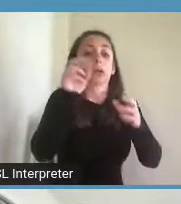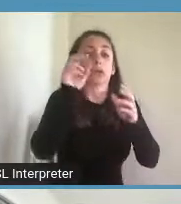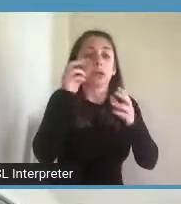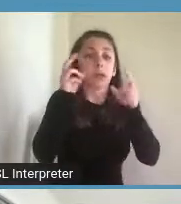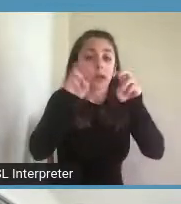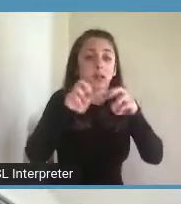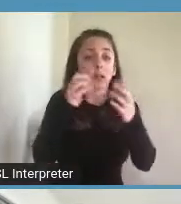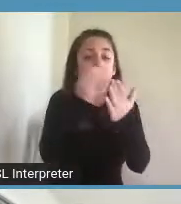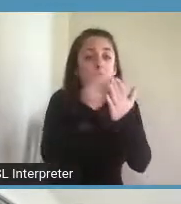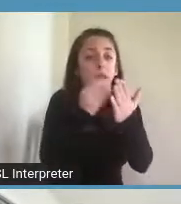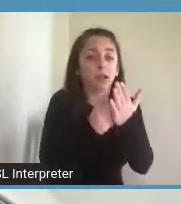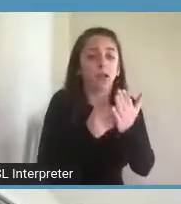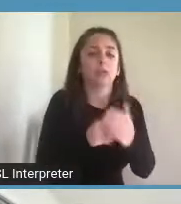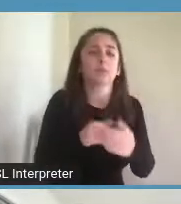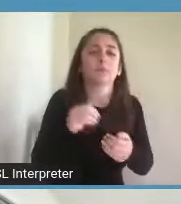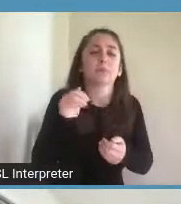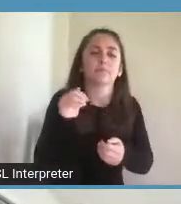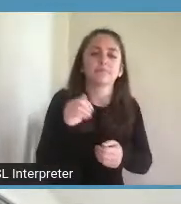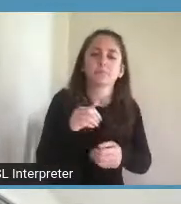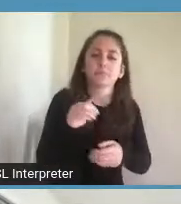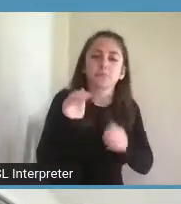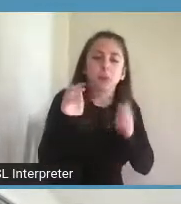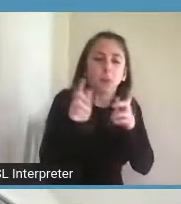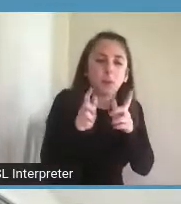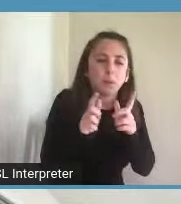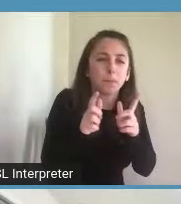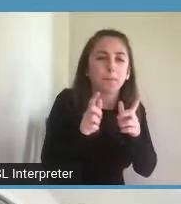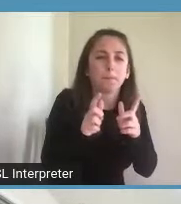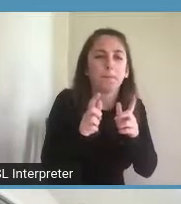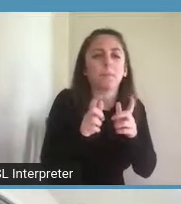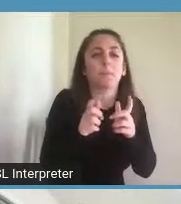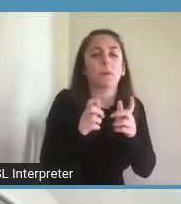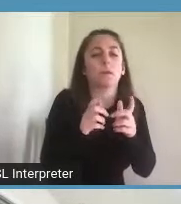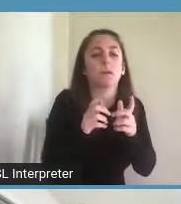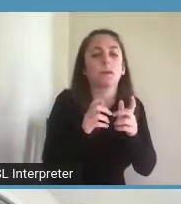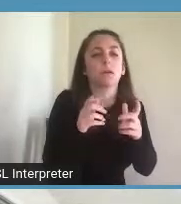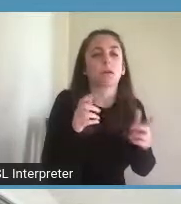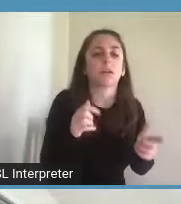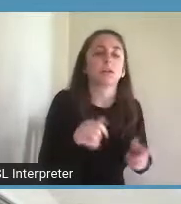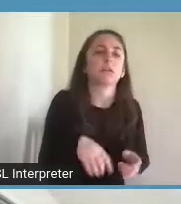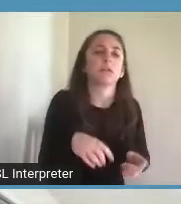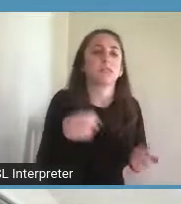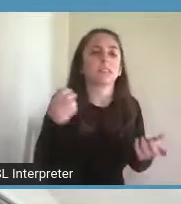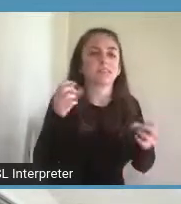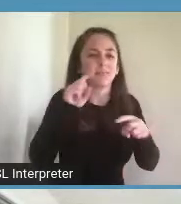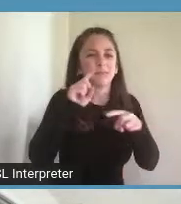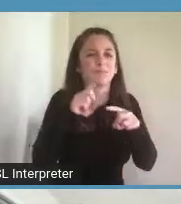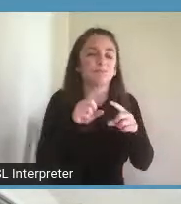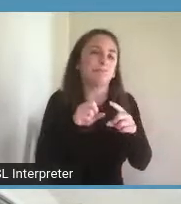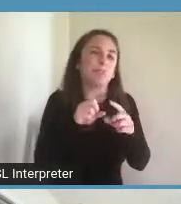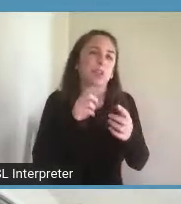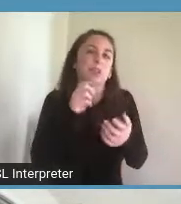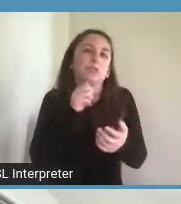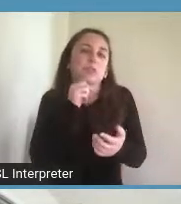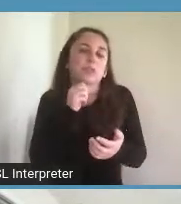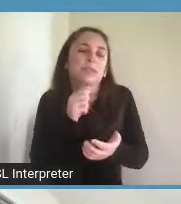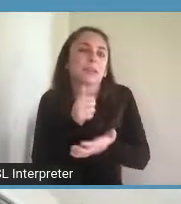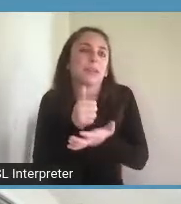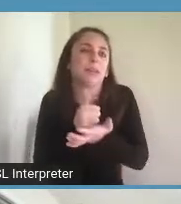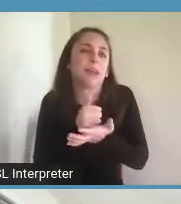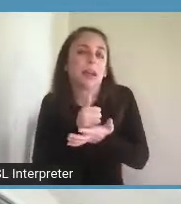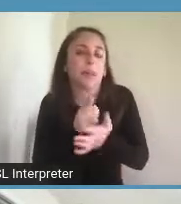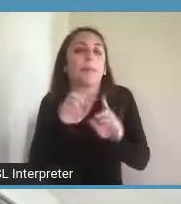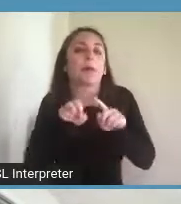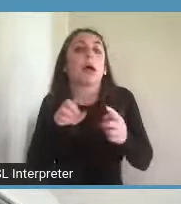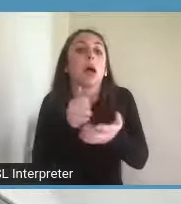that's a pretty small percentage. So this can be useful for understanding what people are looking for on your site, but it's helpful to know how many people are